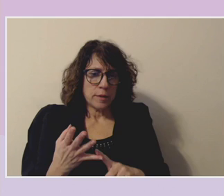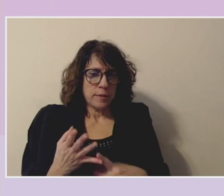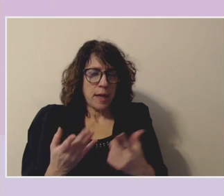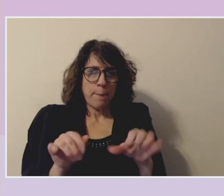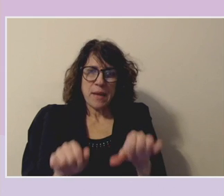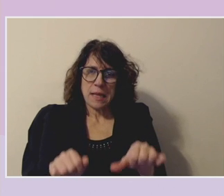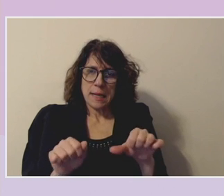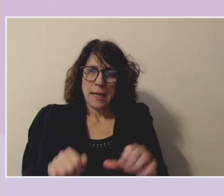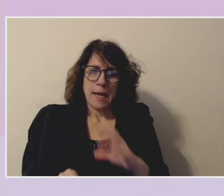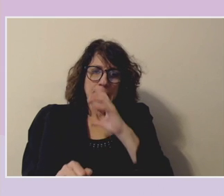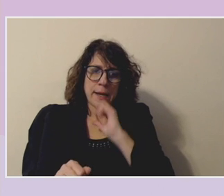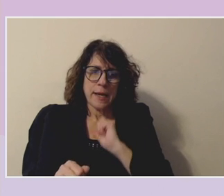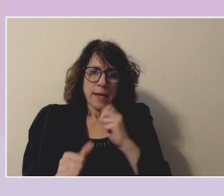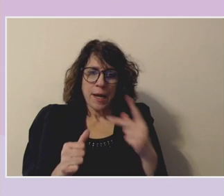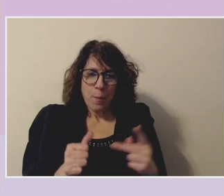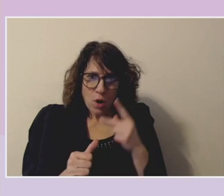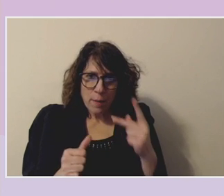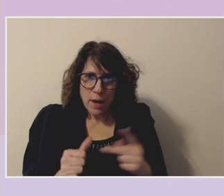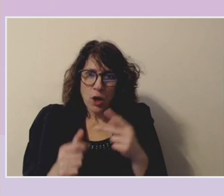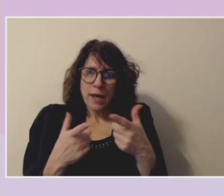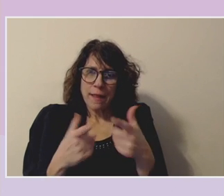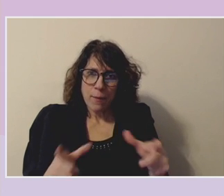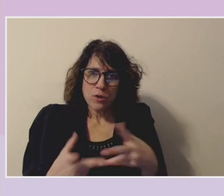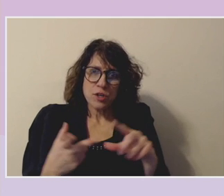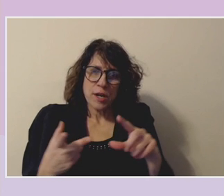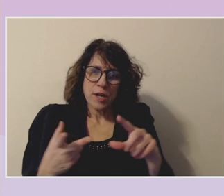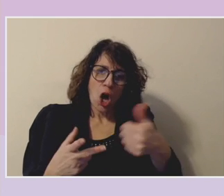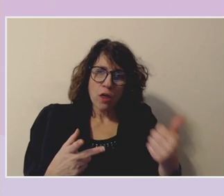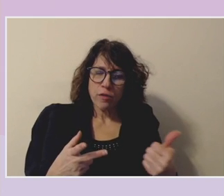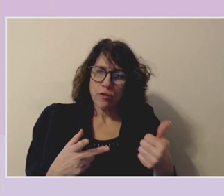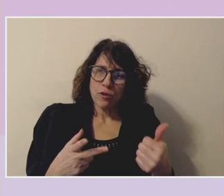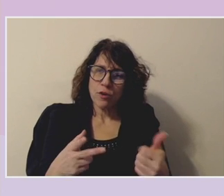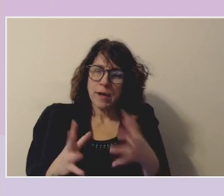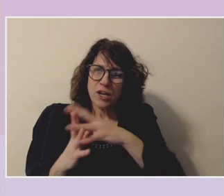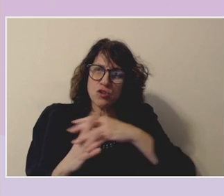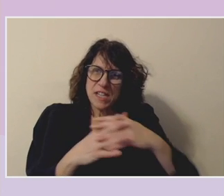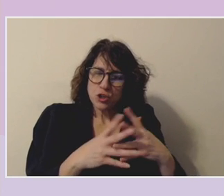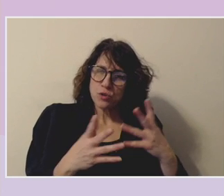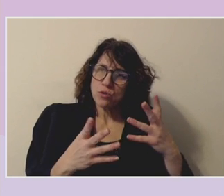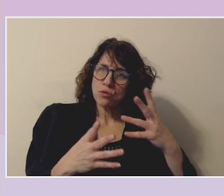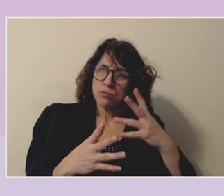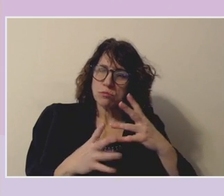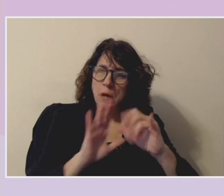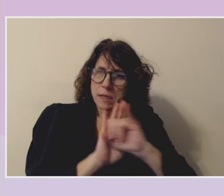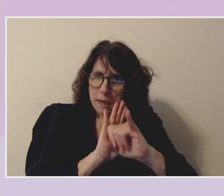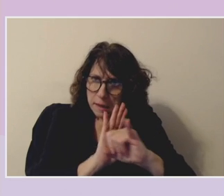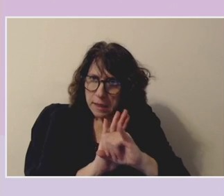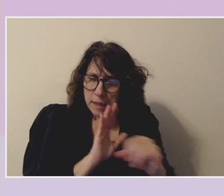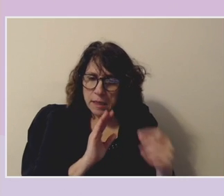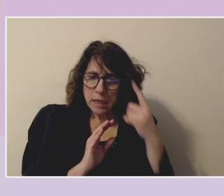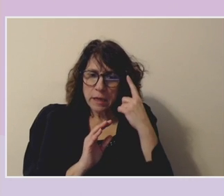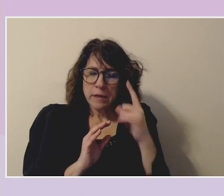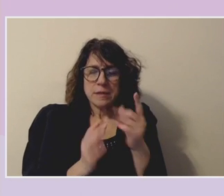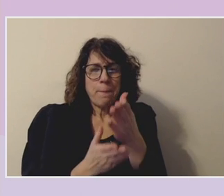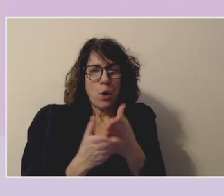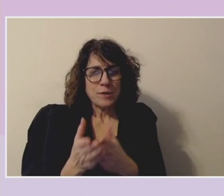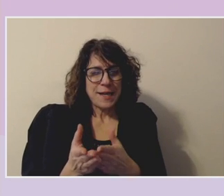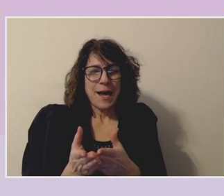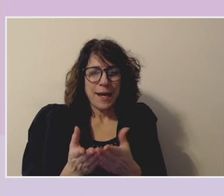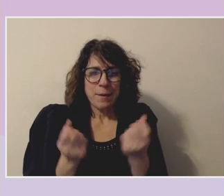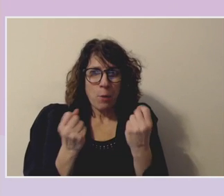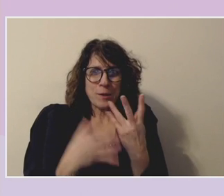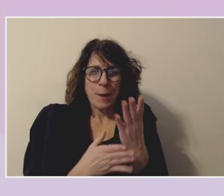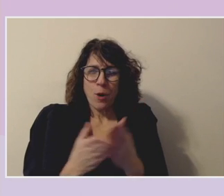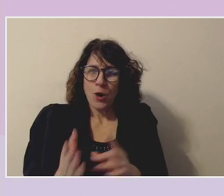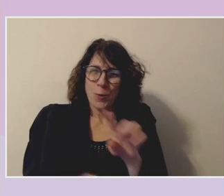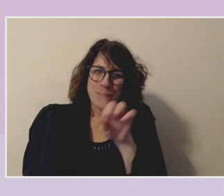primary language, and other intersectional identities? That was a multi-part question, so we're excited to